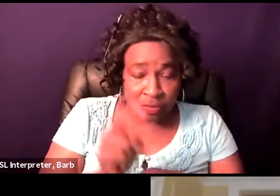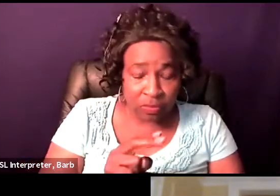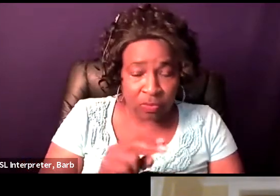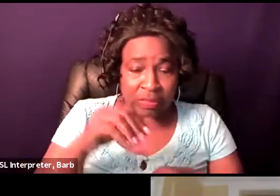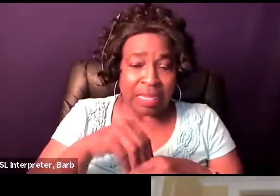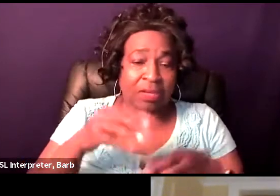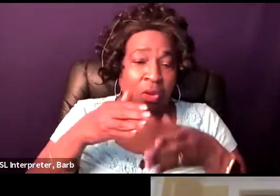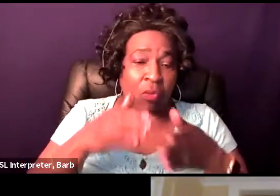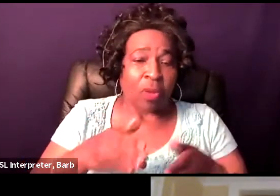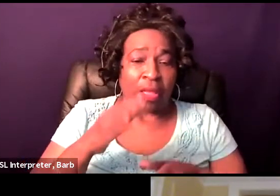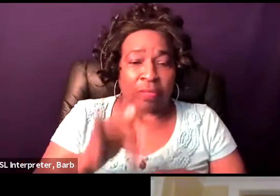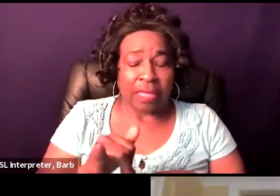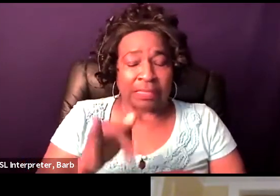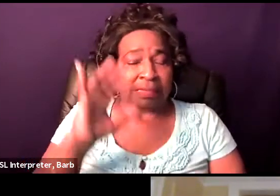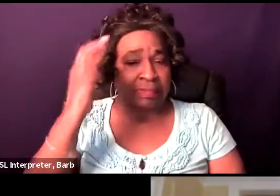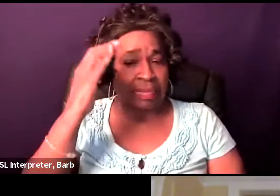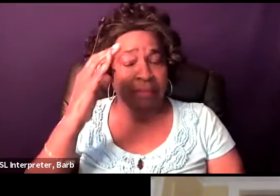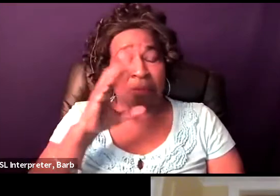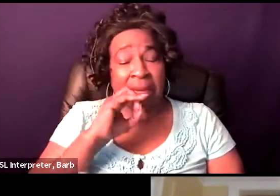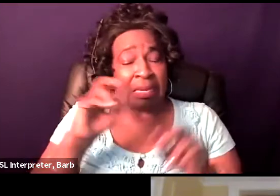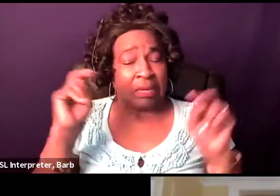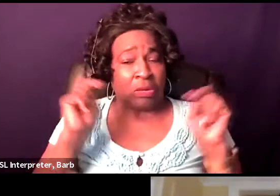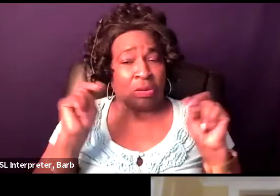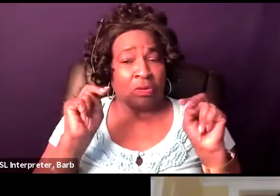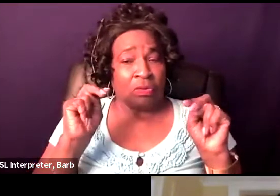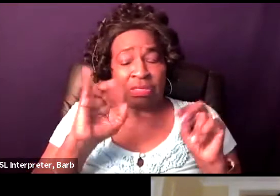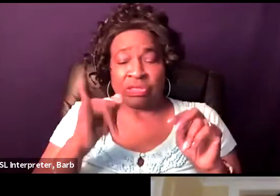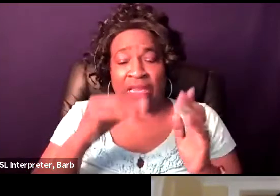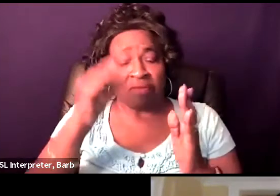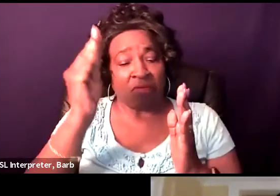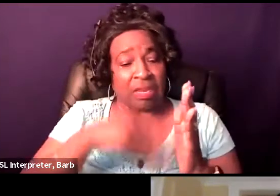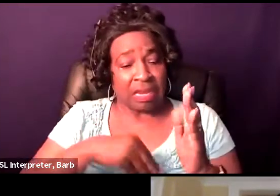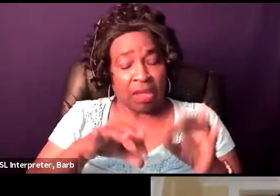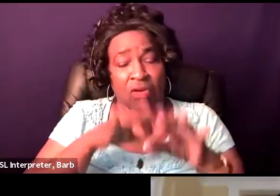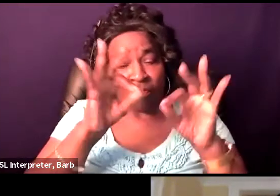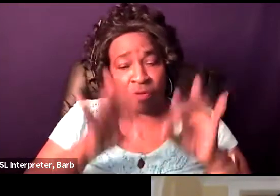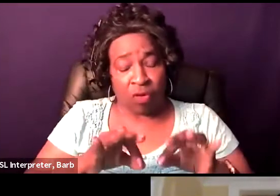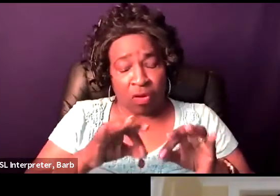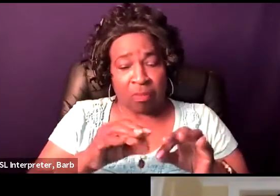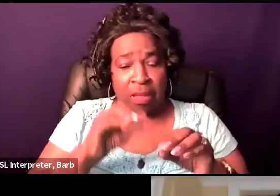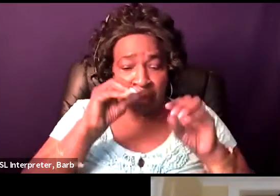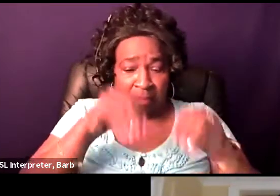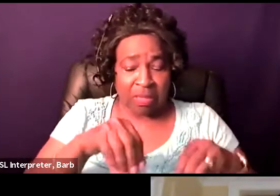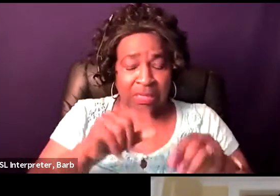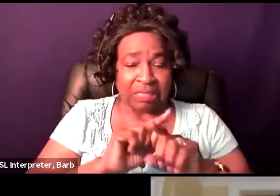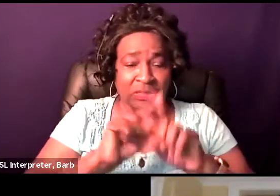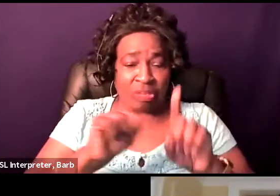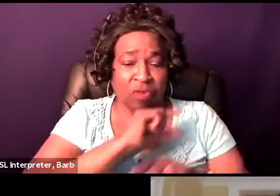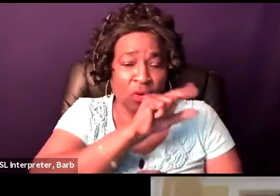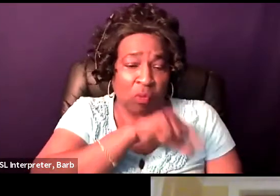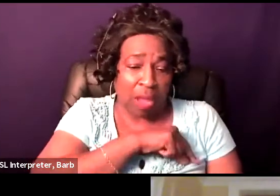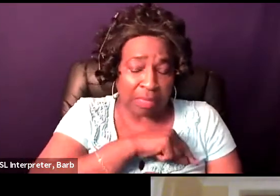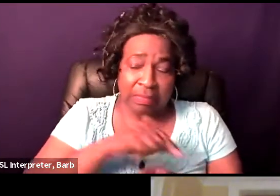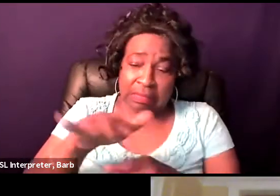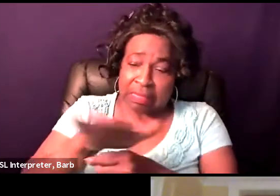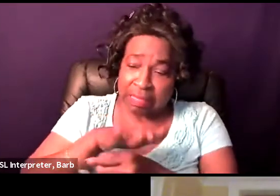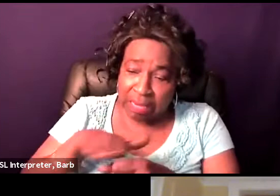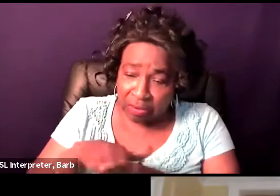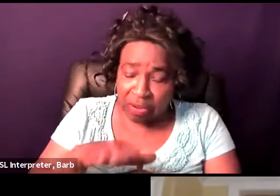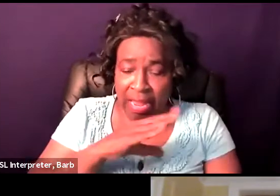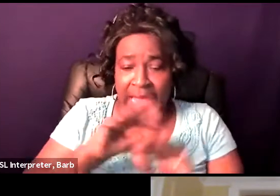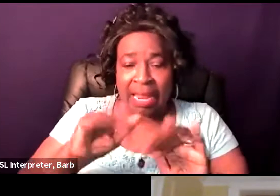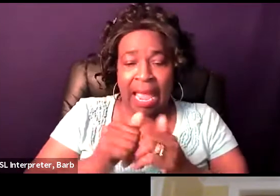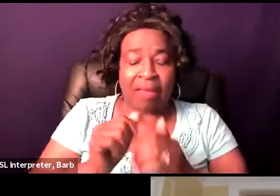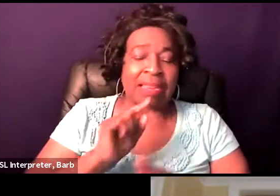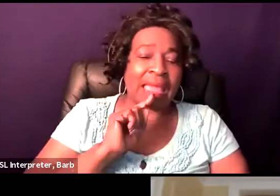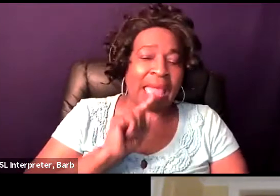was seemingly objective, just filling out a form, putting in different, you know, qualities of the neighborhood, and how it actually,